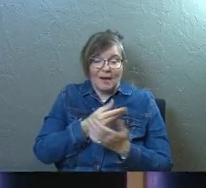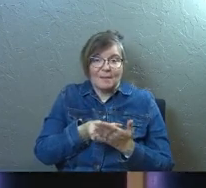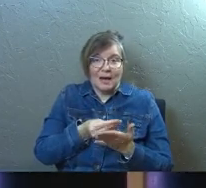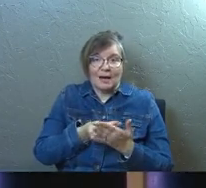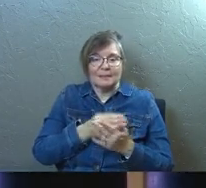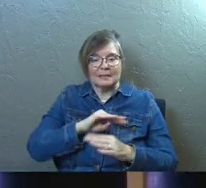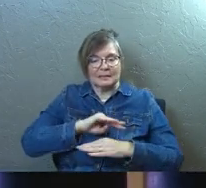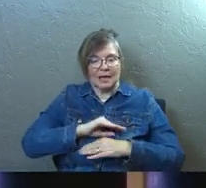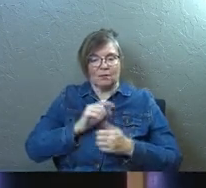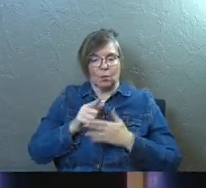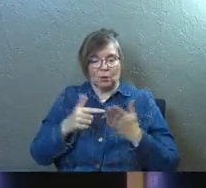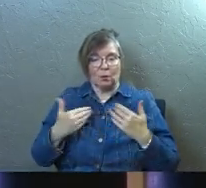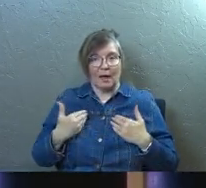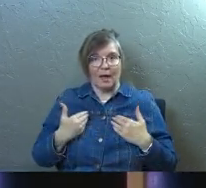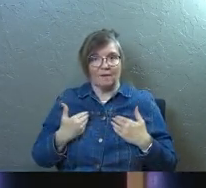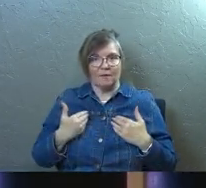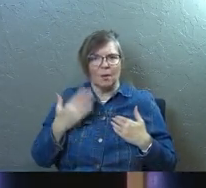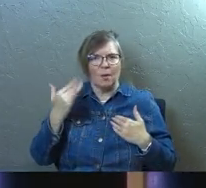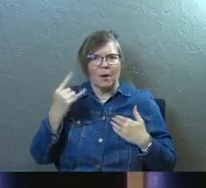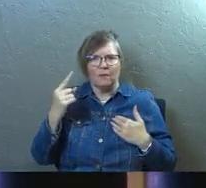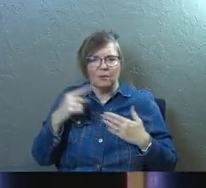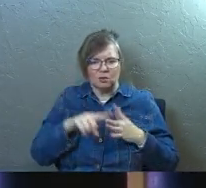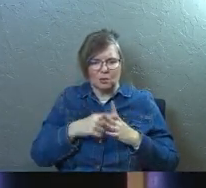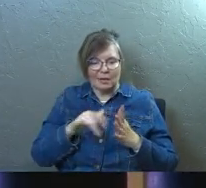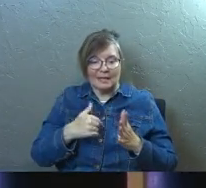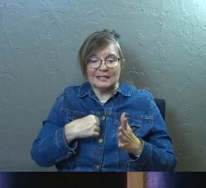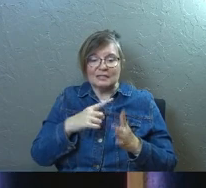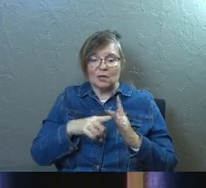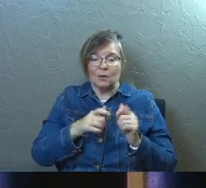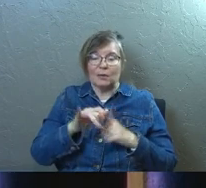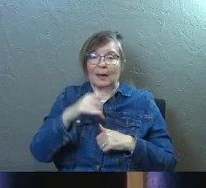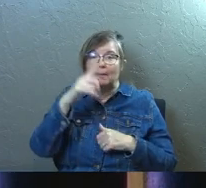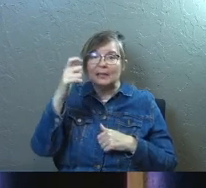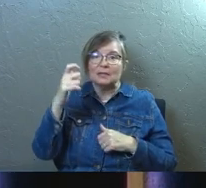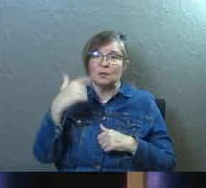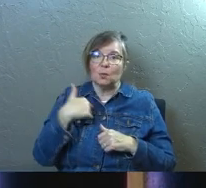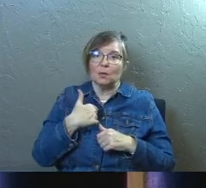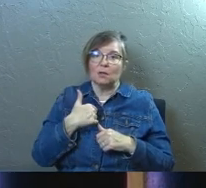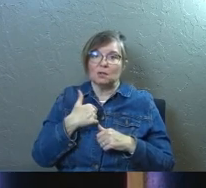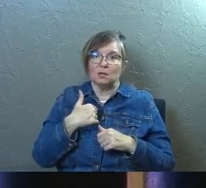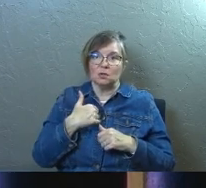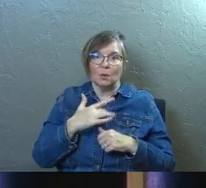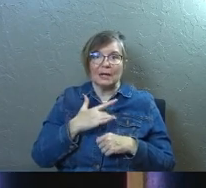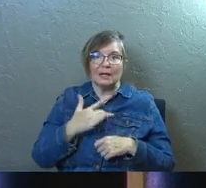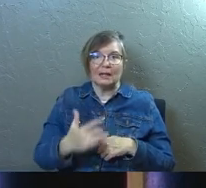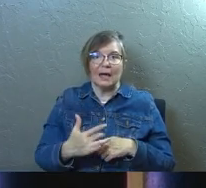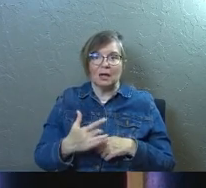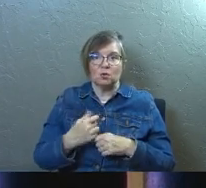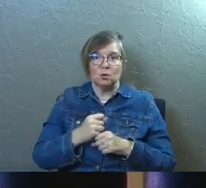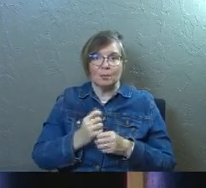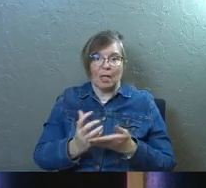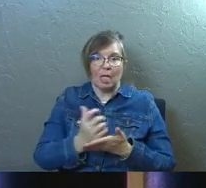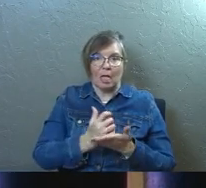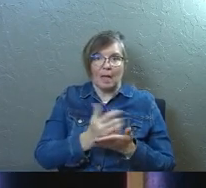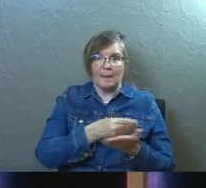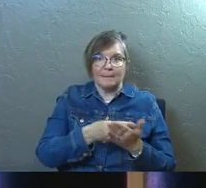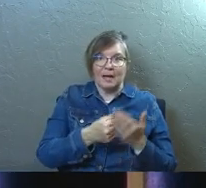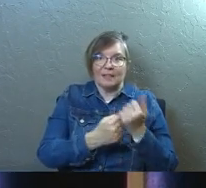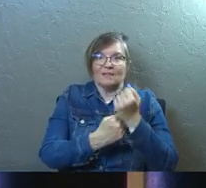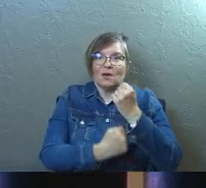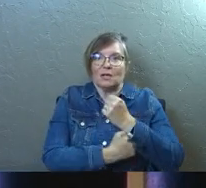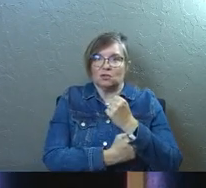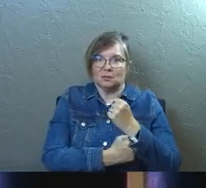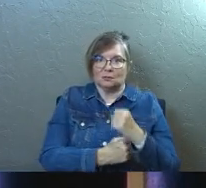money. Be satisfied with what you have. Like, why does he start with that? He starts with that because we're so inclined to make money our